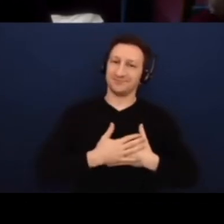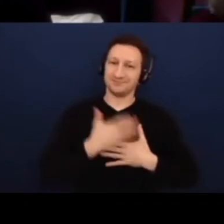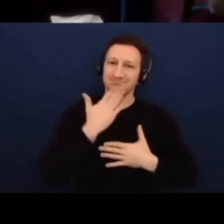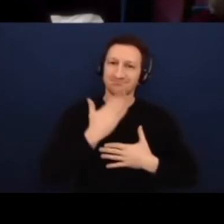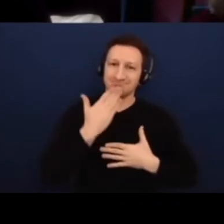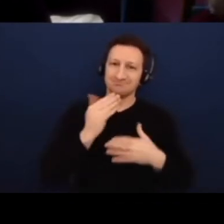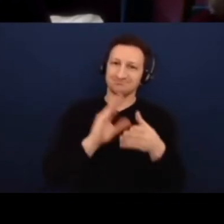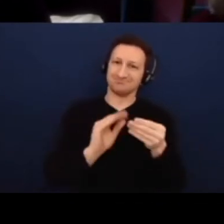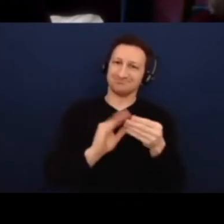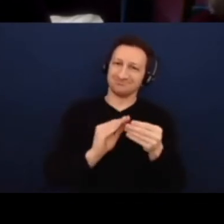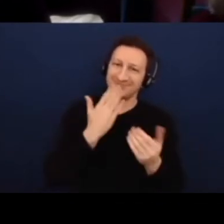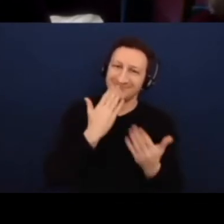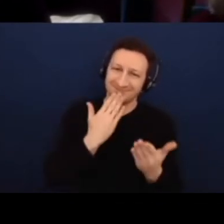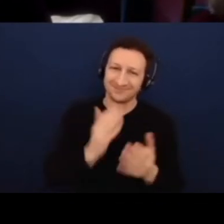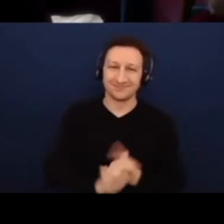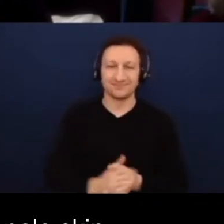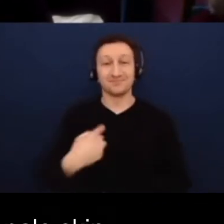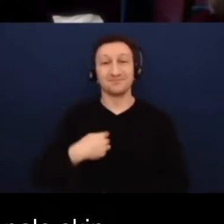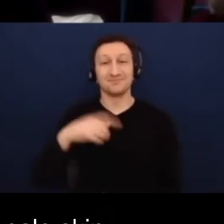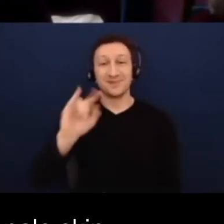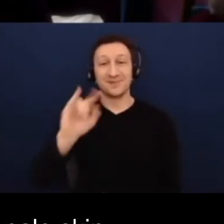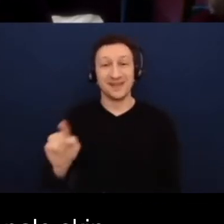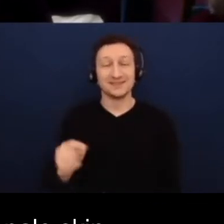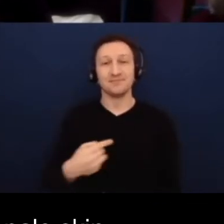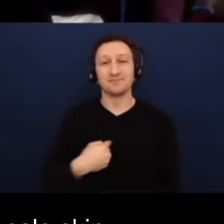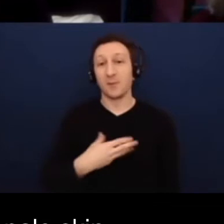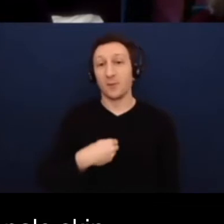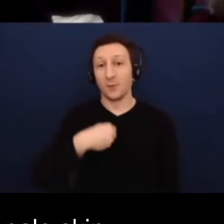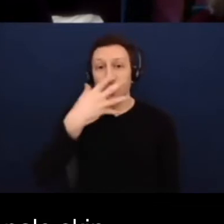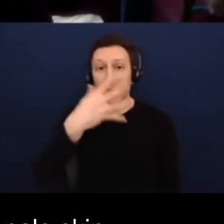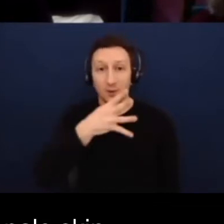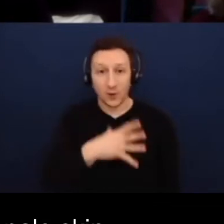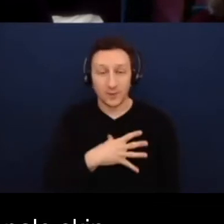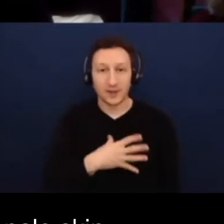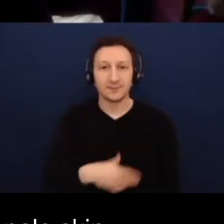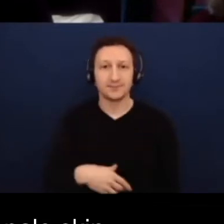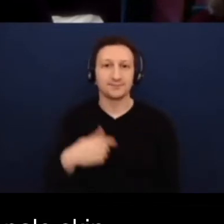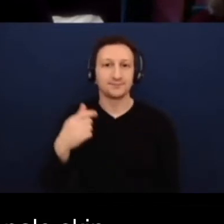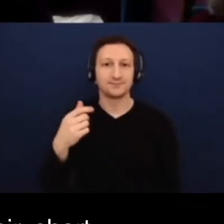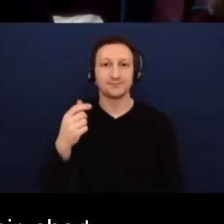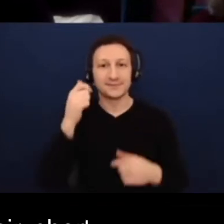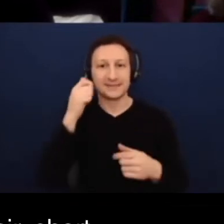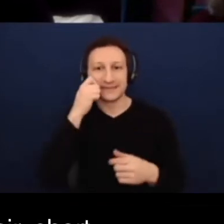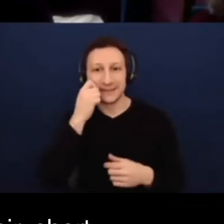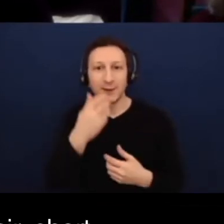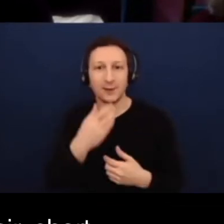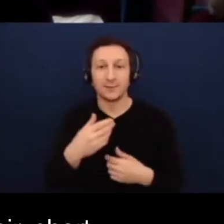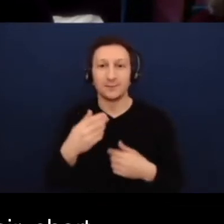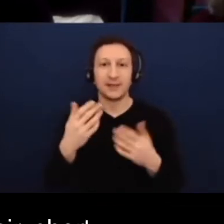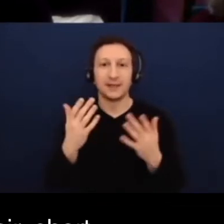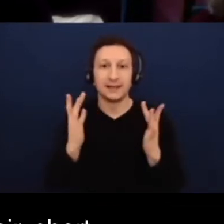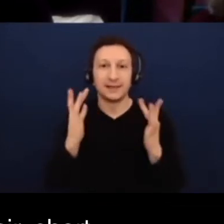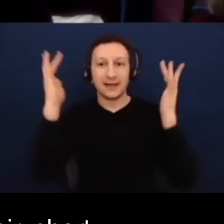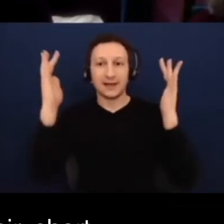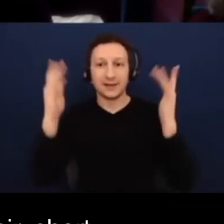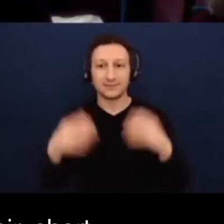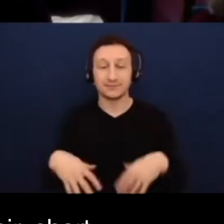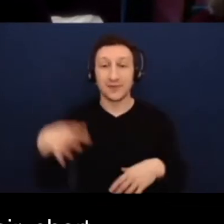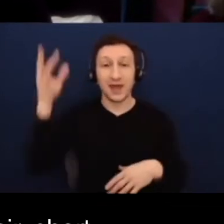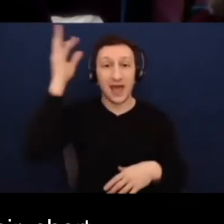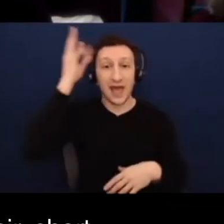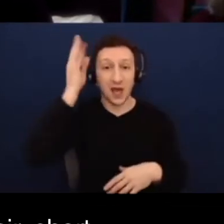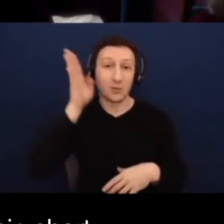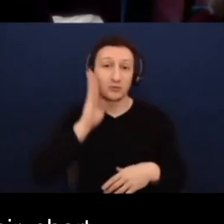am a white woman in my 30s. I have kind of a pale skin, kind of a square face, dark brown hair, short with bangs